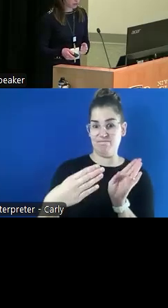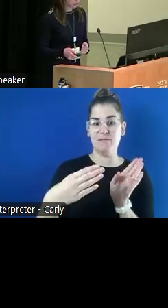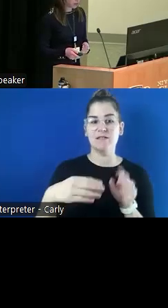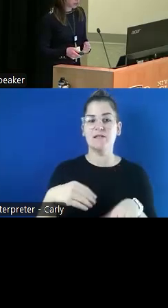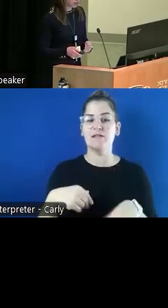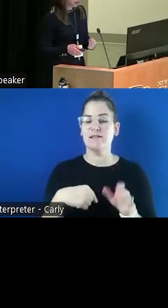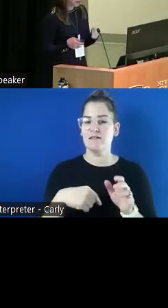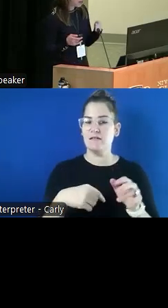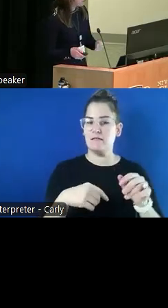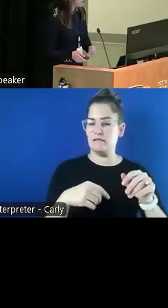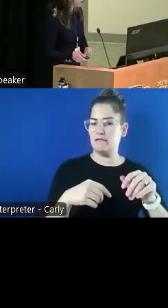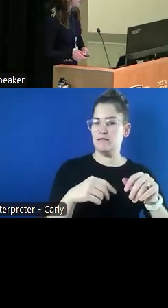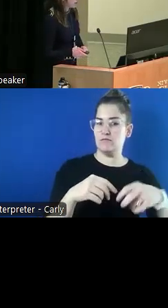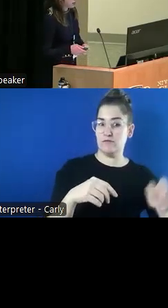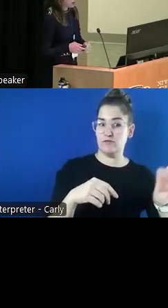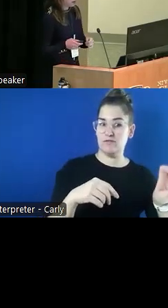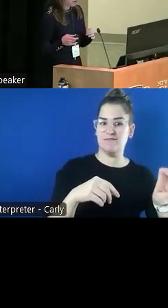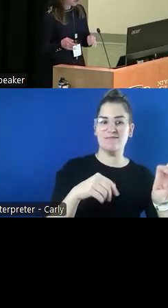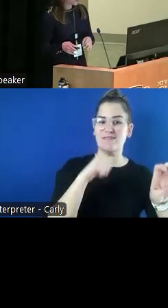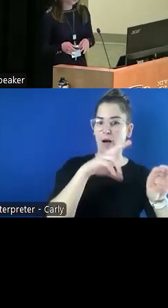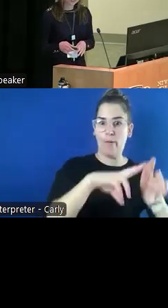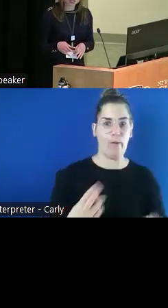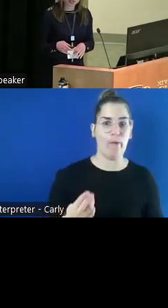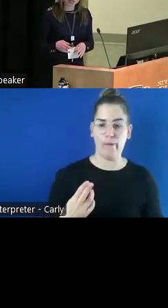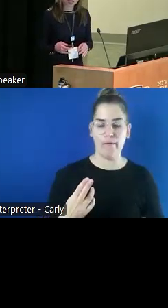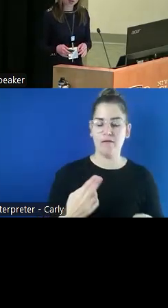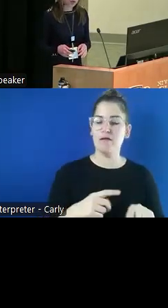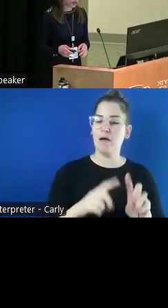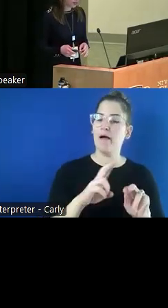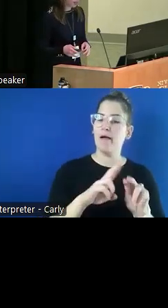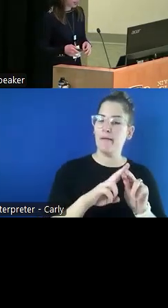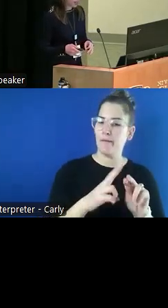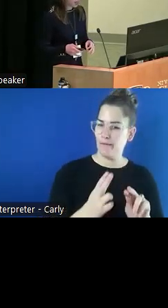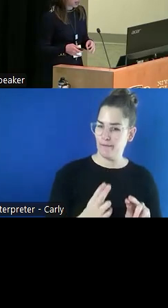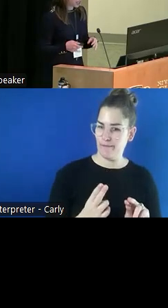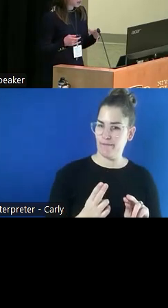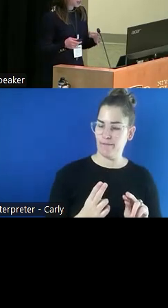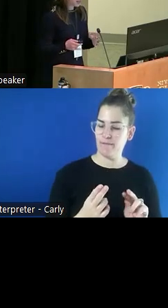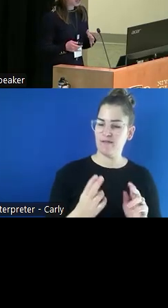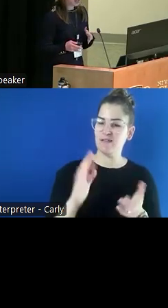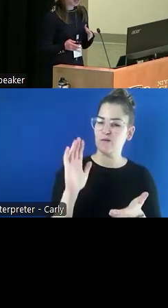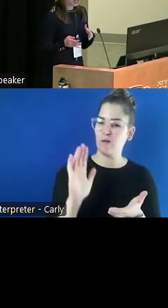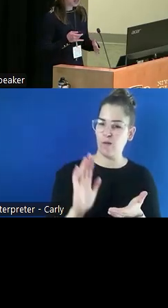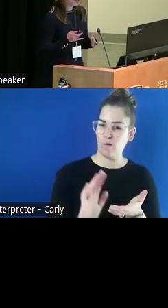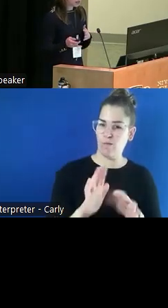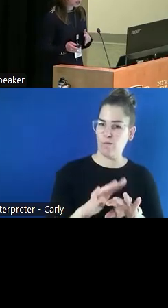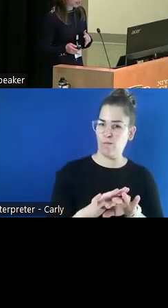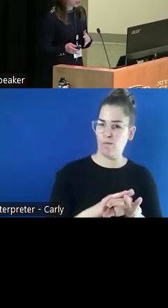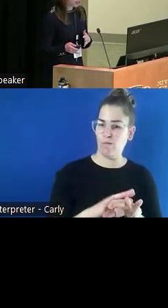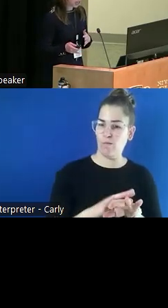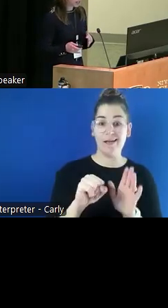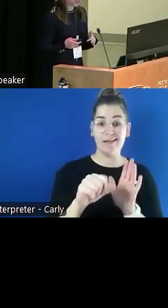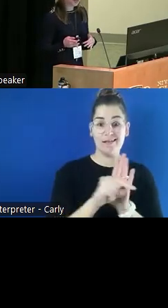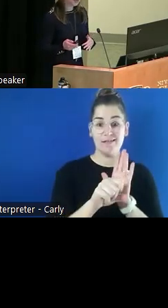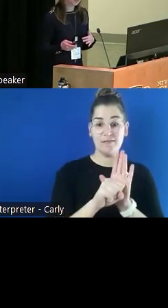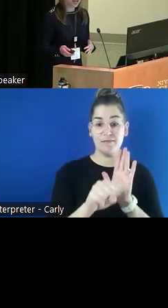symptoms. In other words, those who transitioned to psychosis experienced a negative symptom reduction